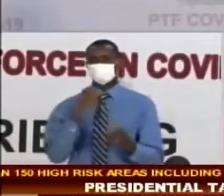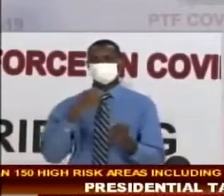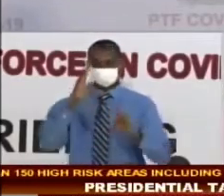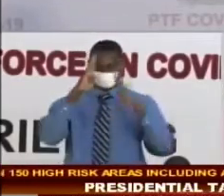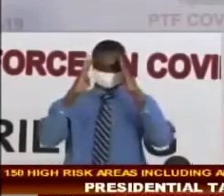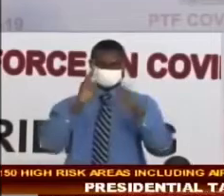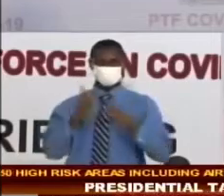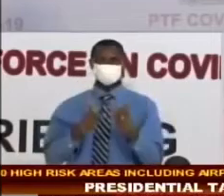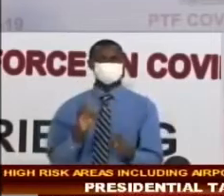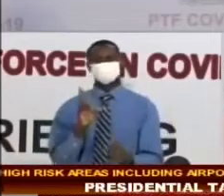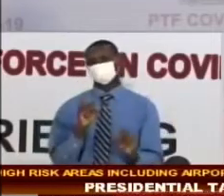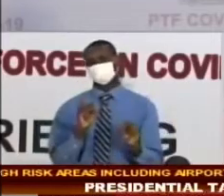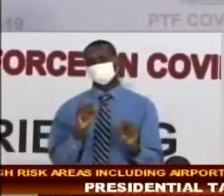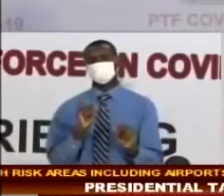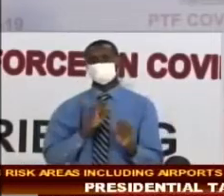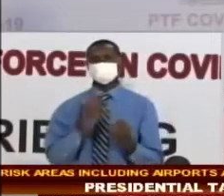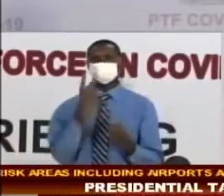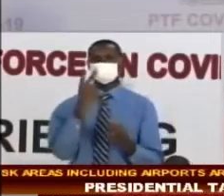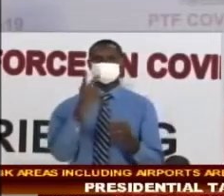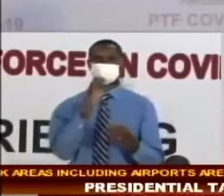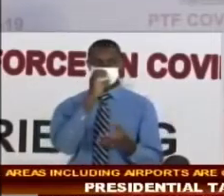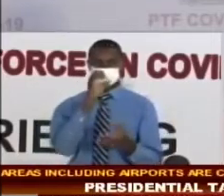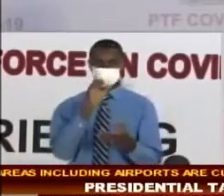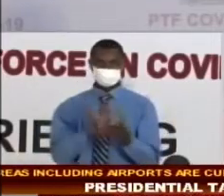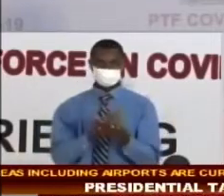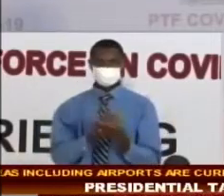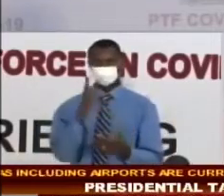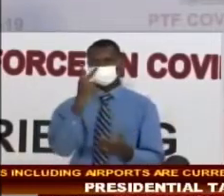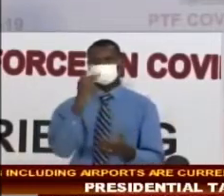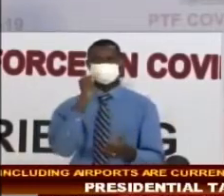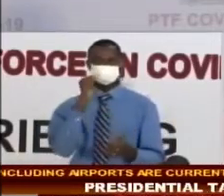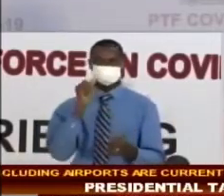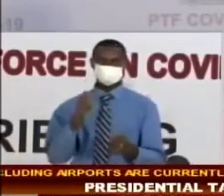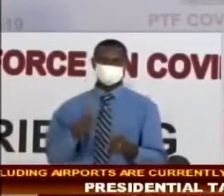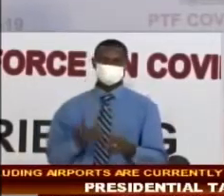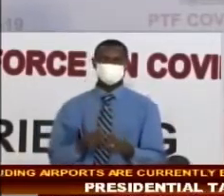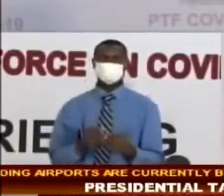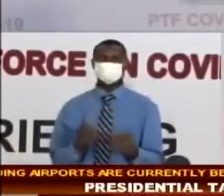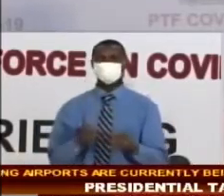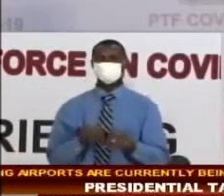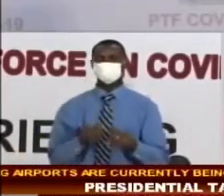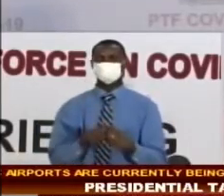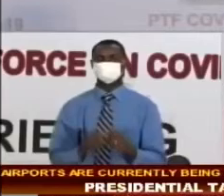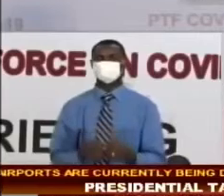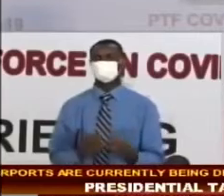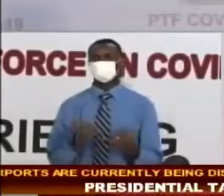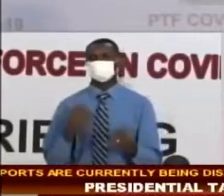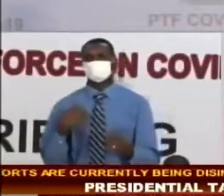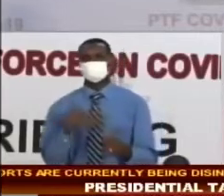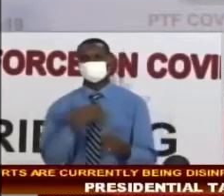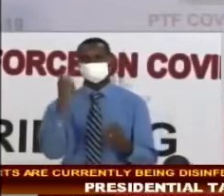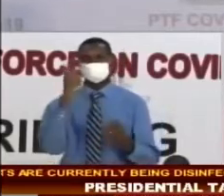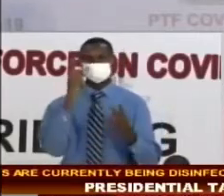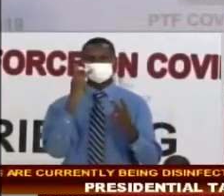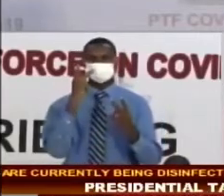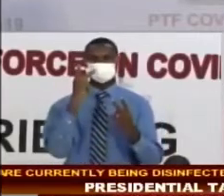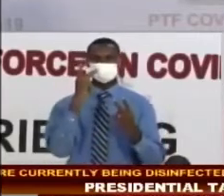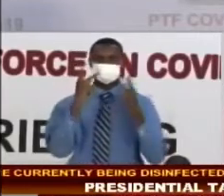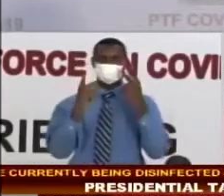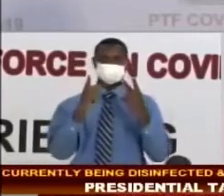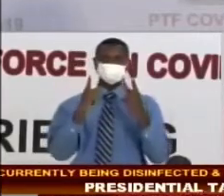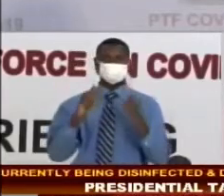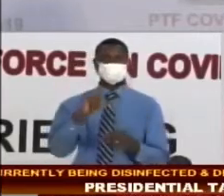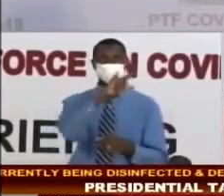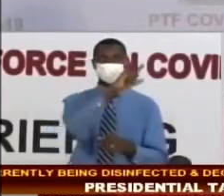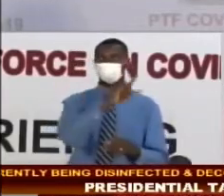Right. Regarding the question that you noted some flying activity around Abuja, that is the second